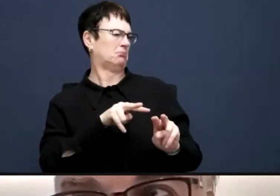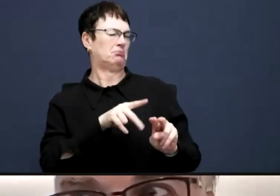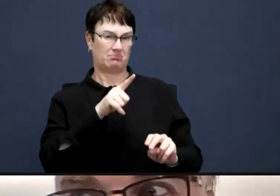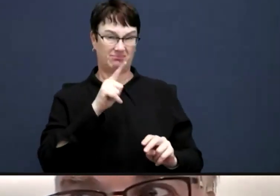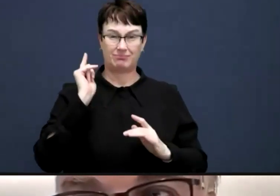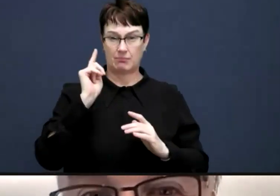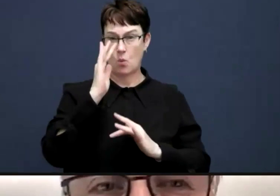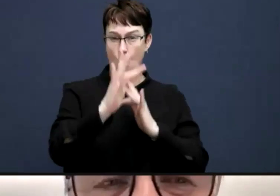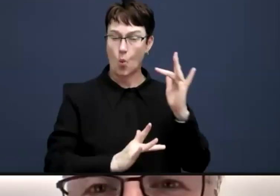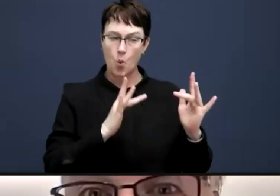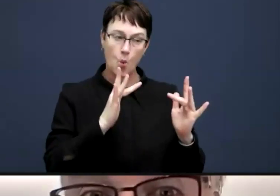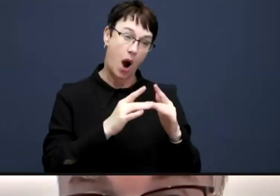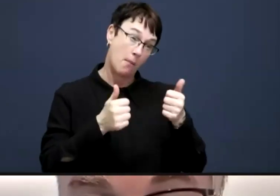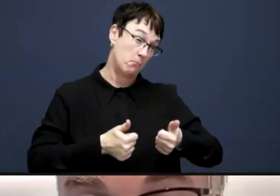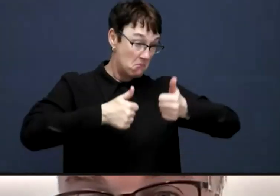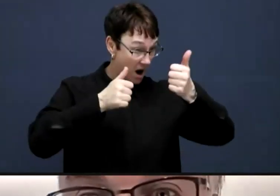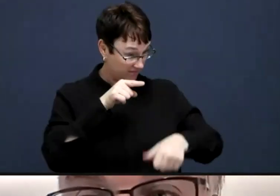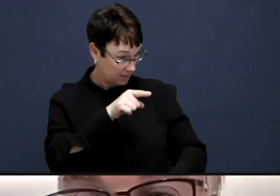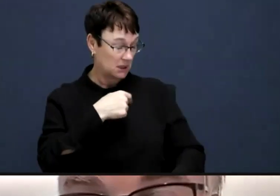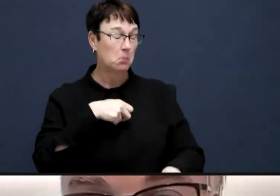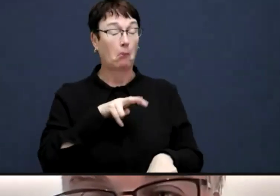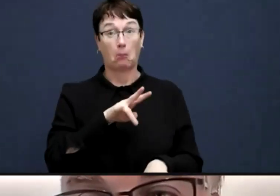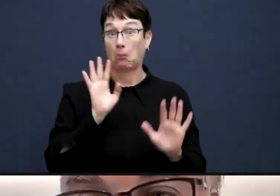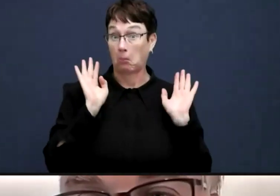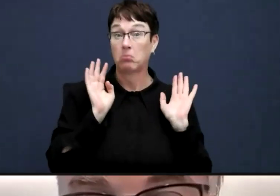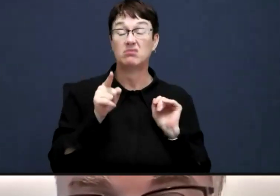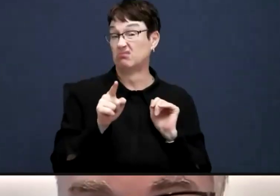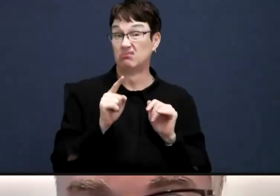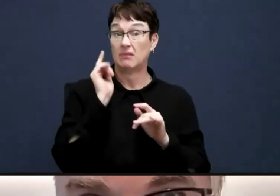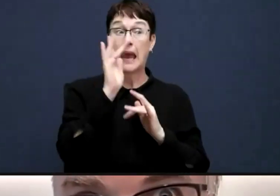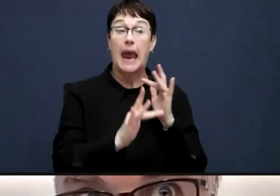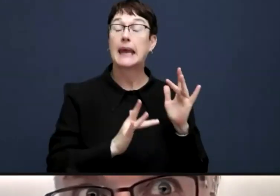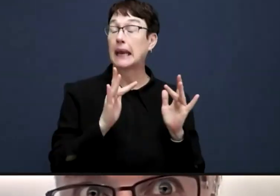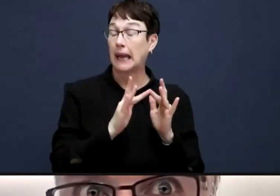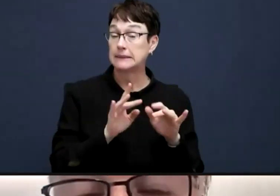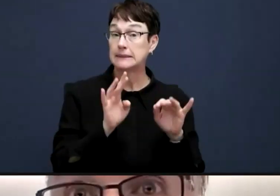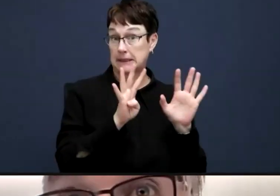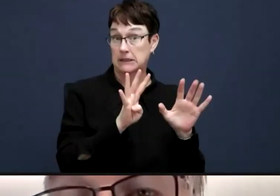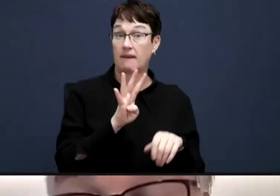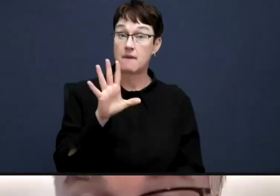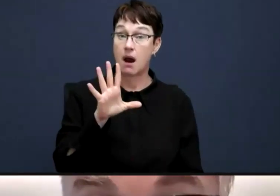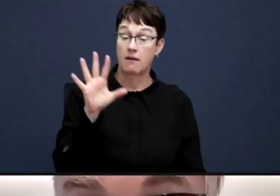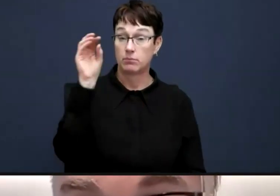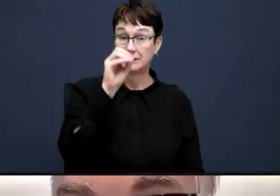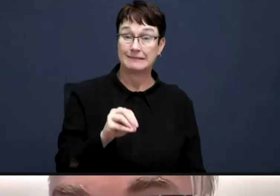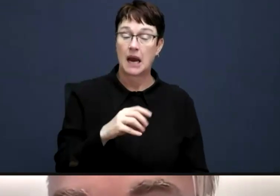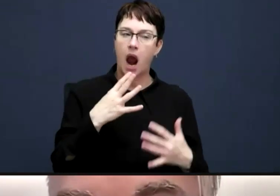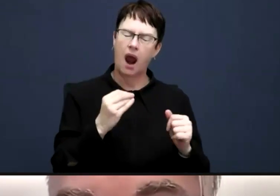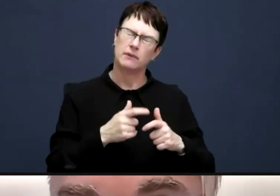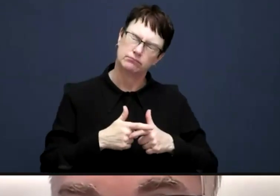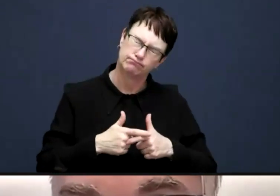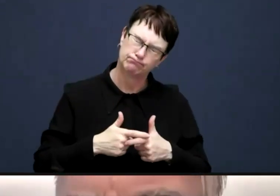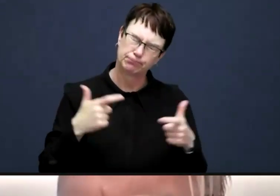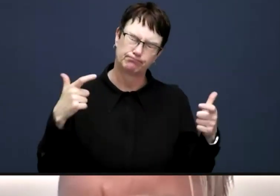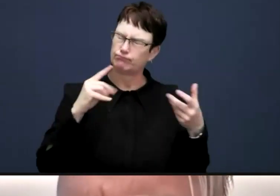course, 95% of the internet has a severe disability, has a severe flaw when it comes to accessibility.